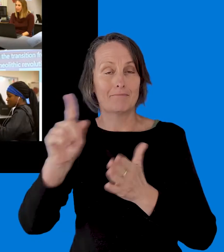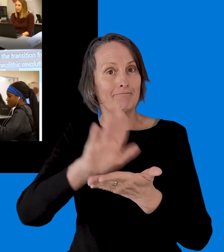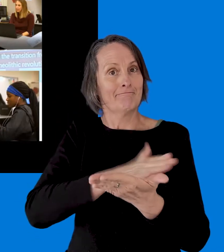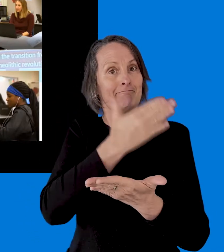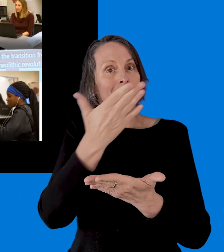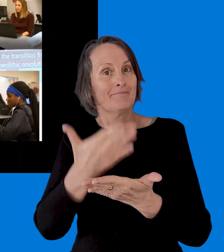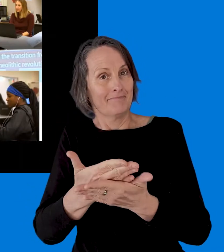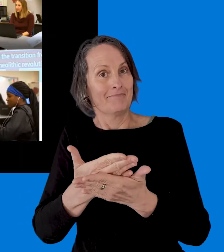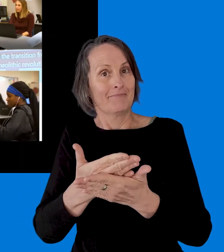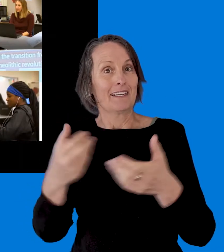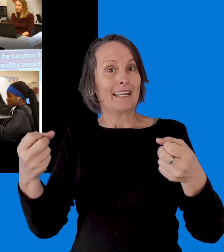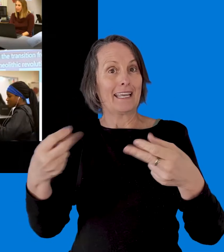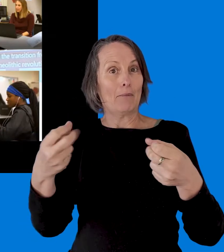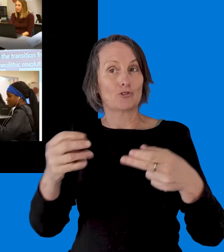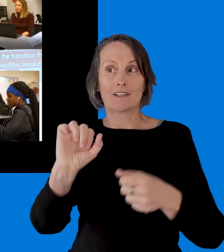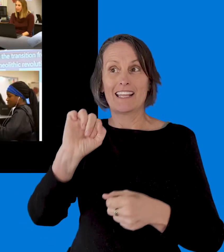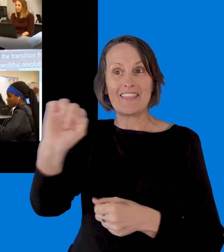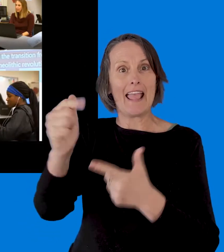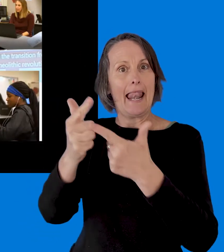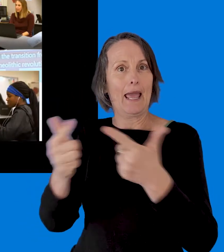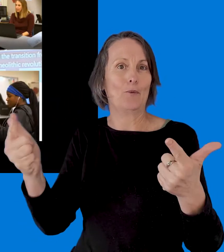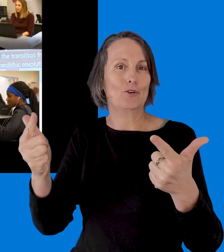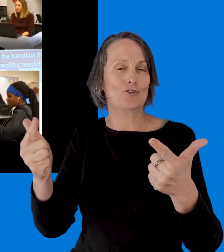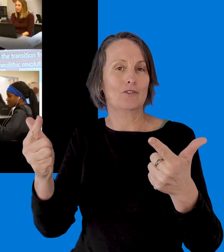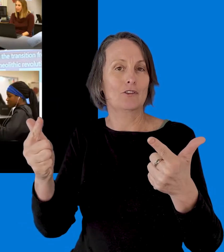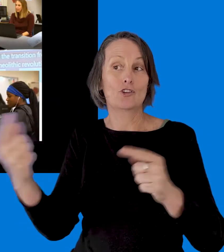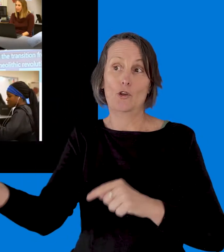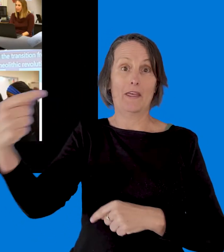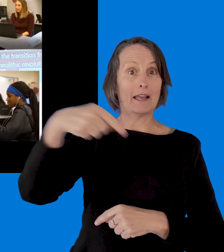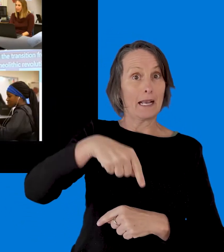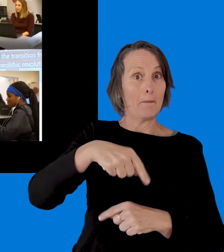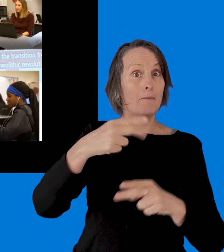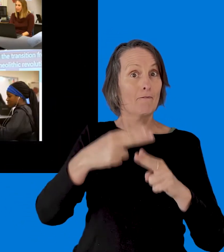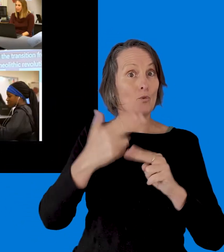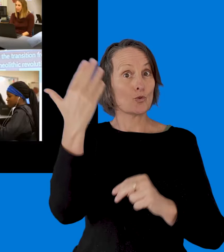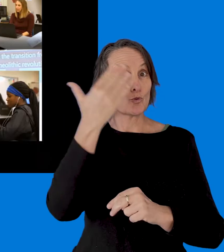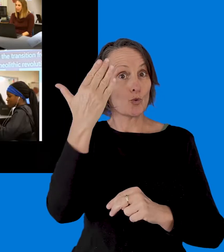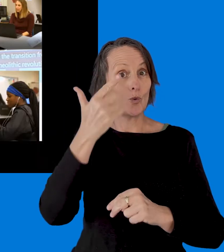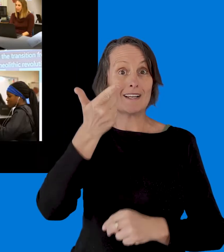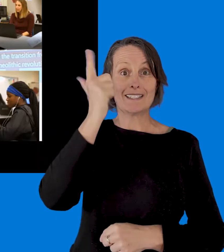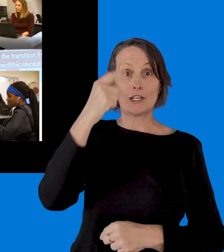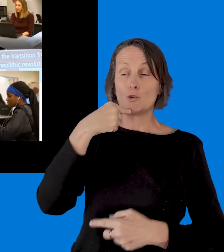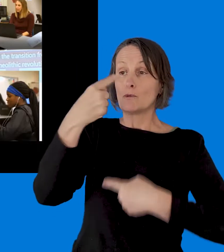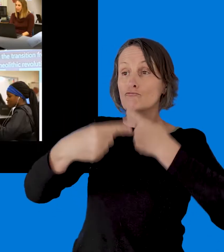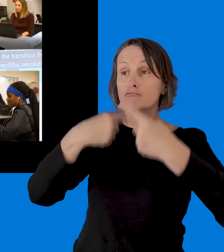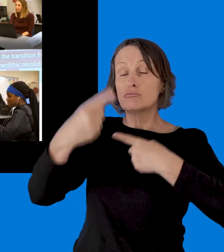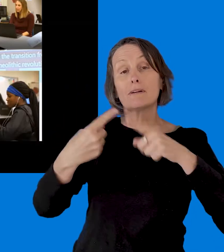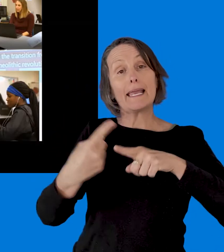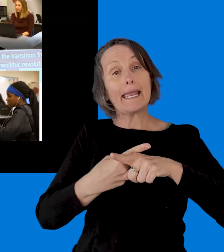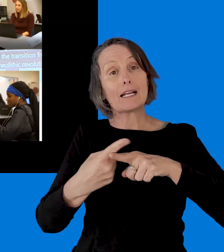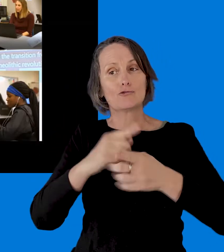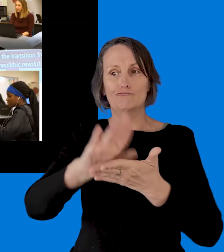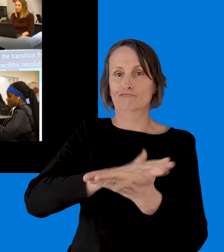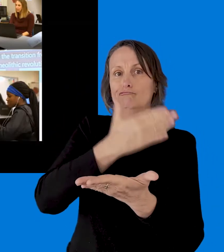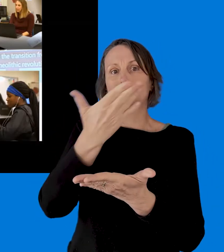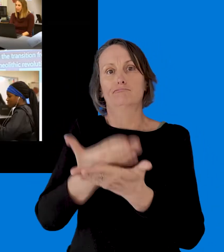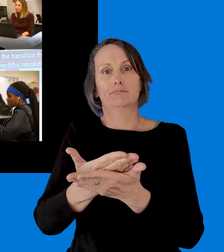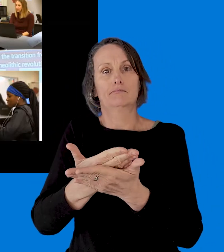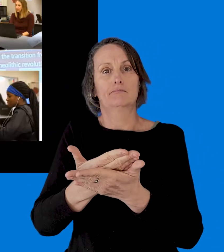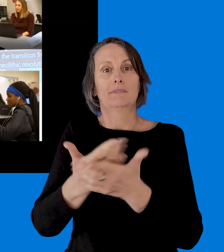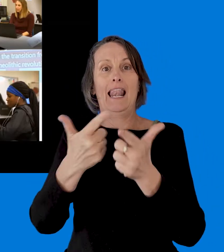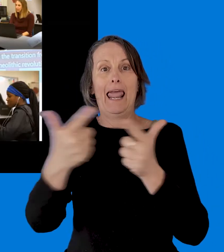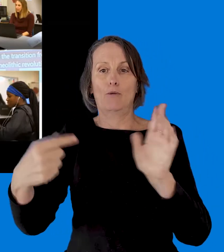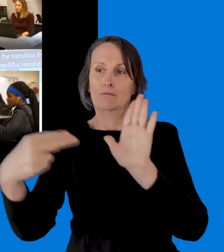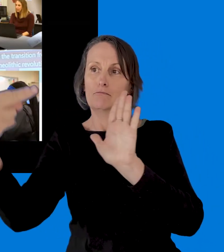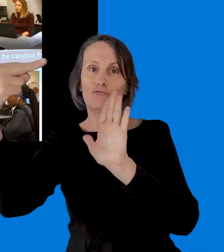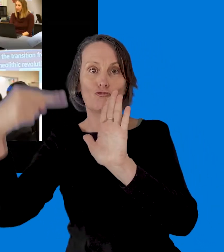and so they're able to get captions in Tamil and Telugu as an example. So they can come to sessions provided by the school that are conducted